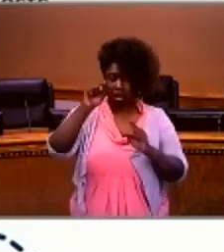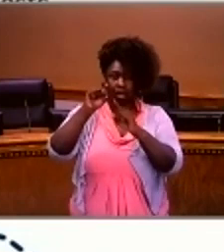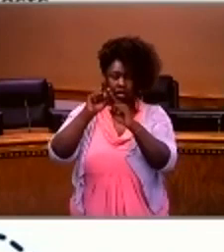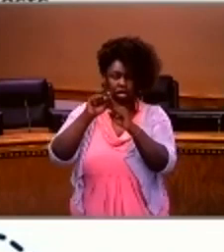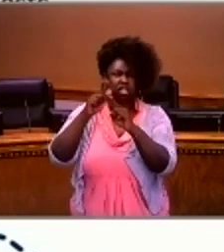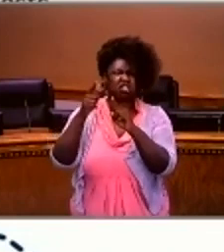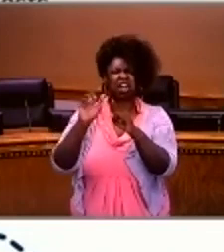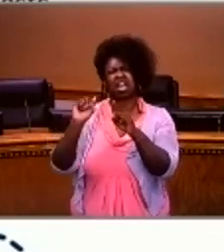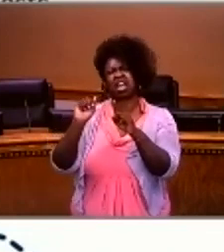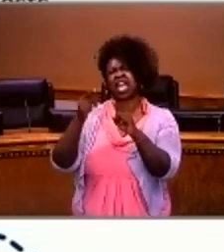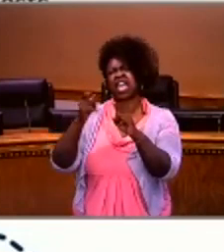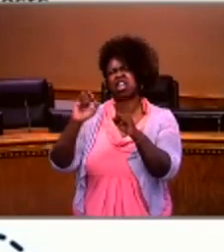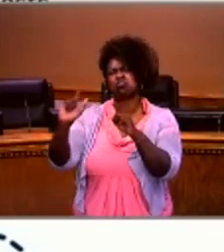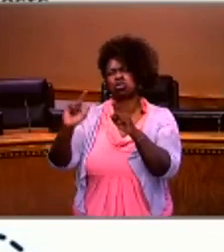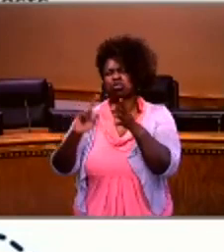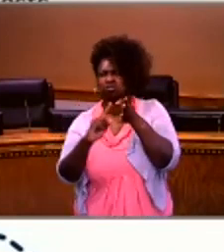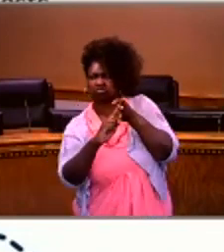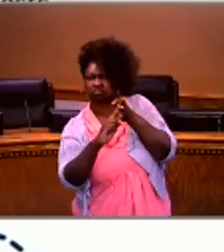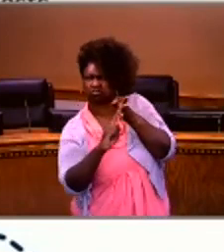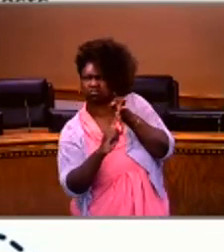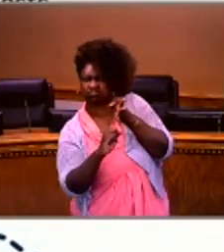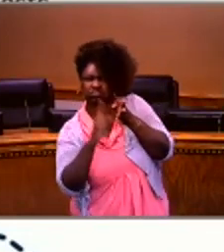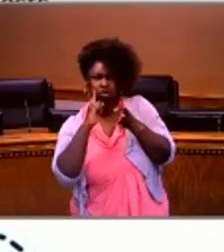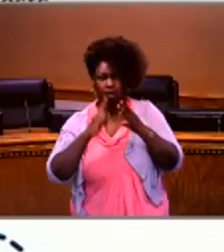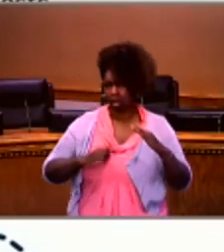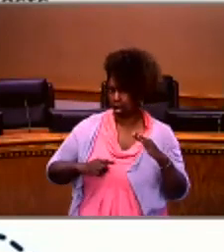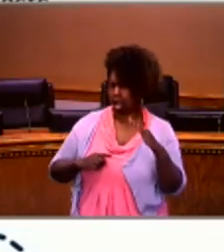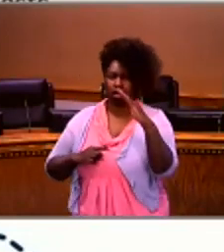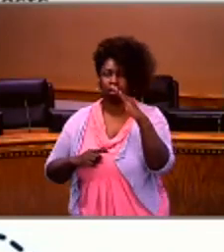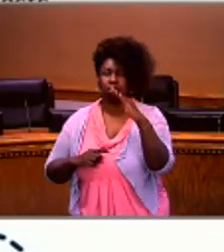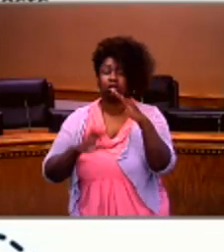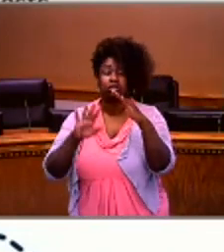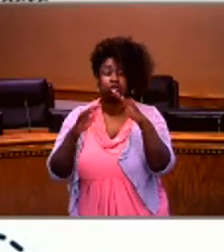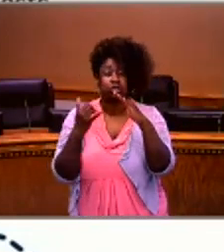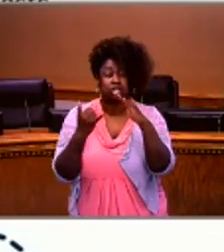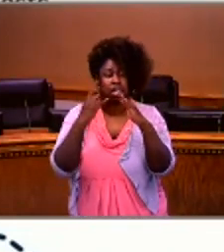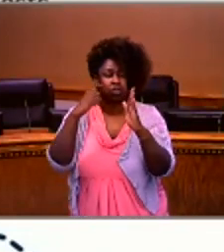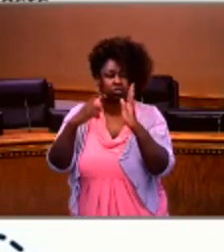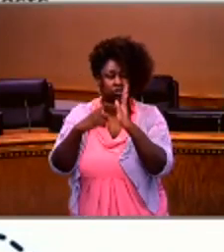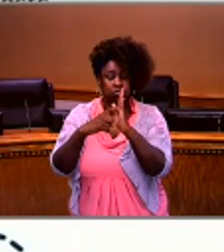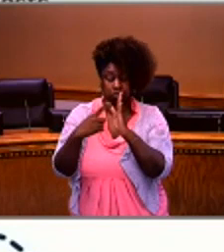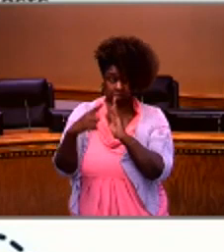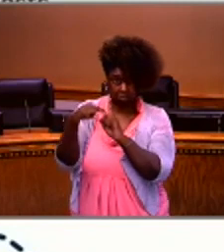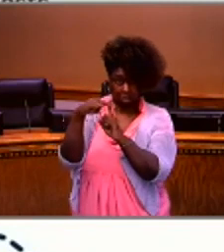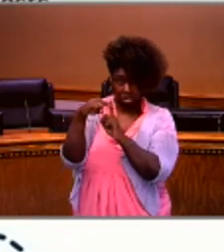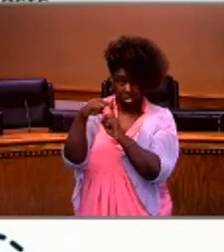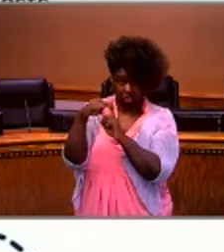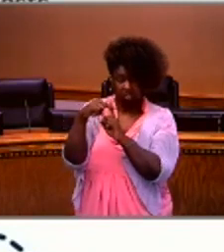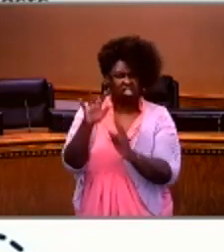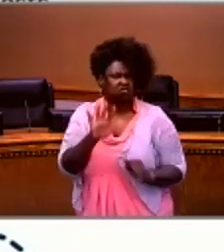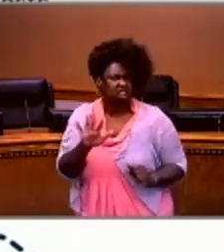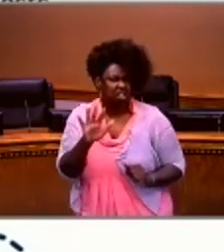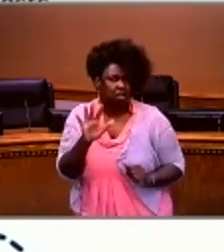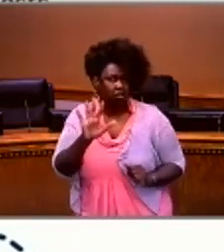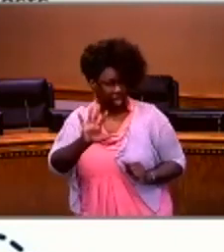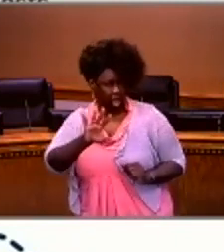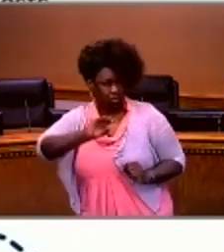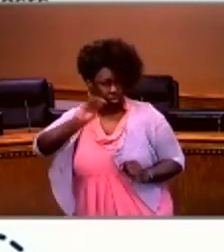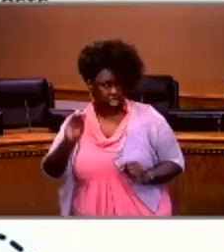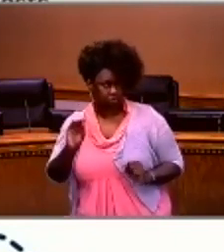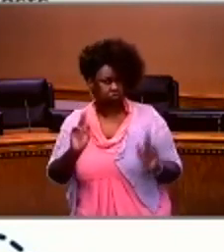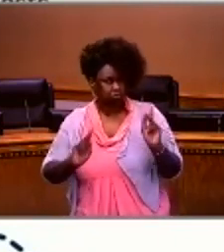the state, and they are currently showing a return a percentage of positive as about 5% across